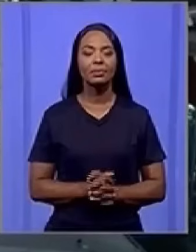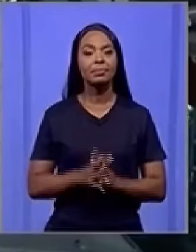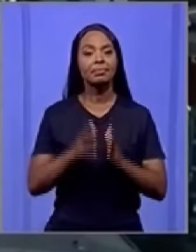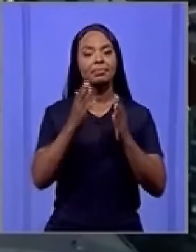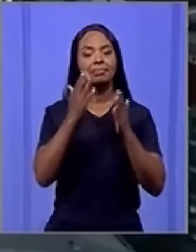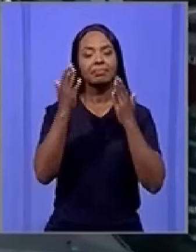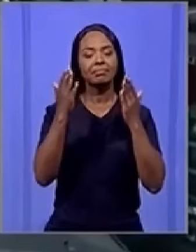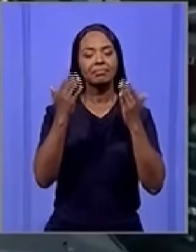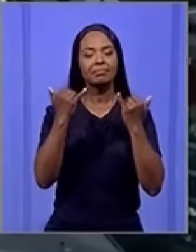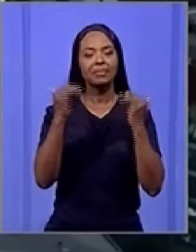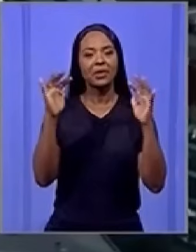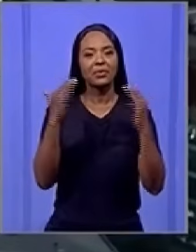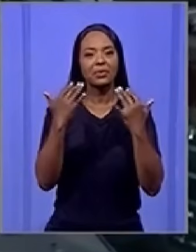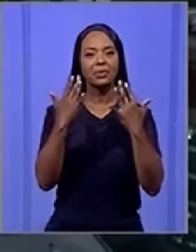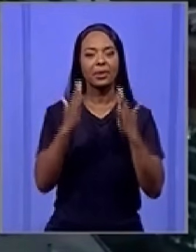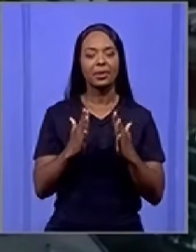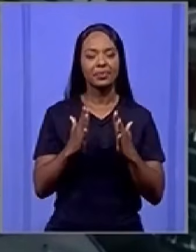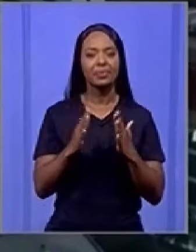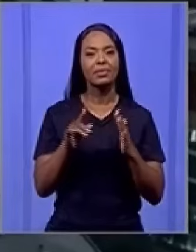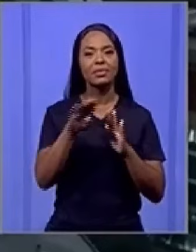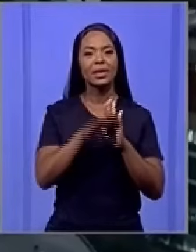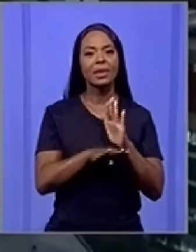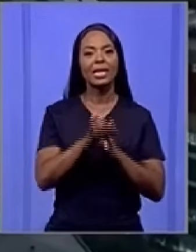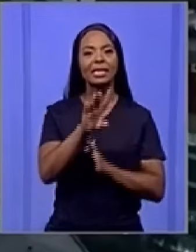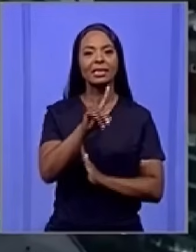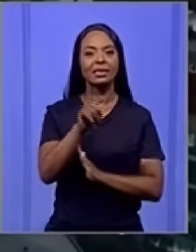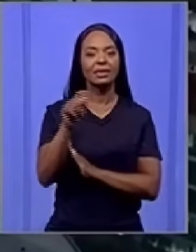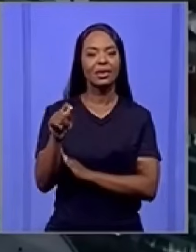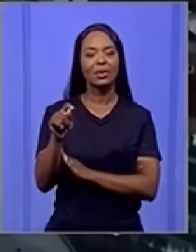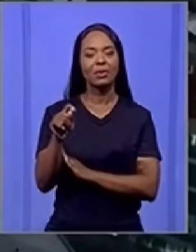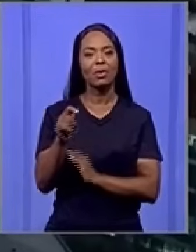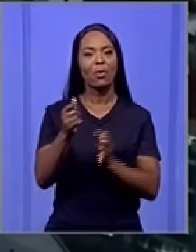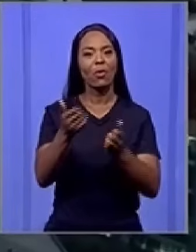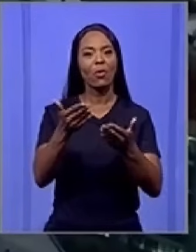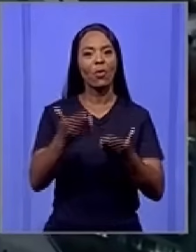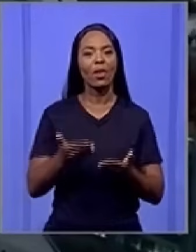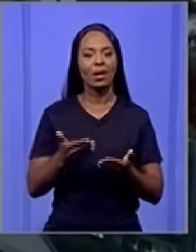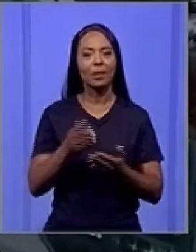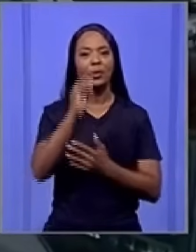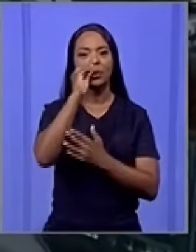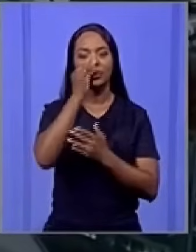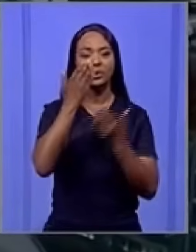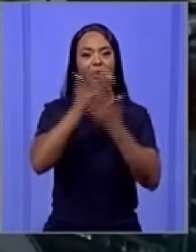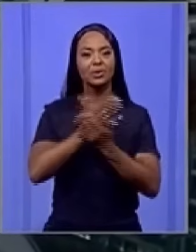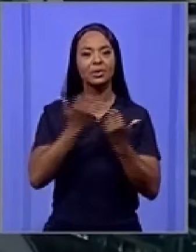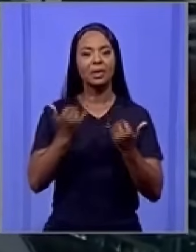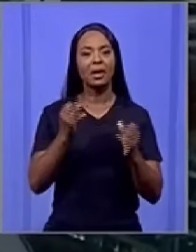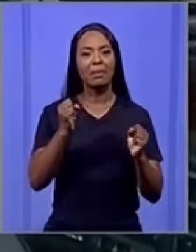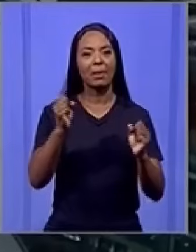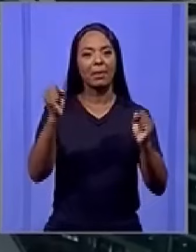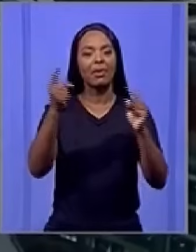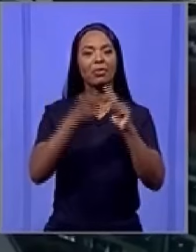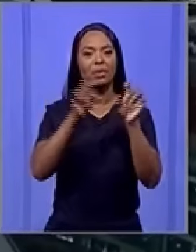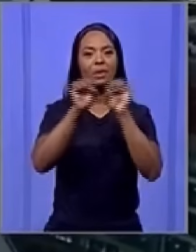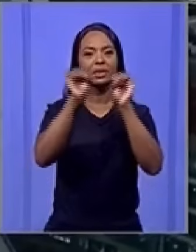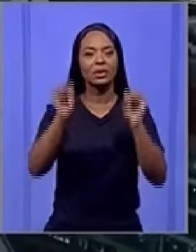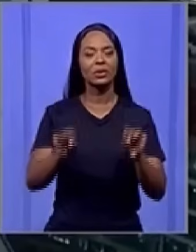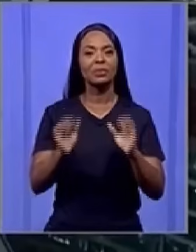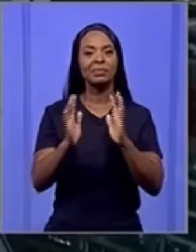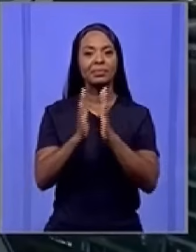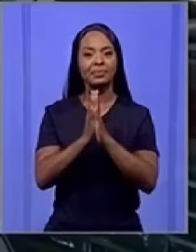Babogedi ba rena le ba kanala ya DTT re alamogela ditabeng tša bošegombjo re lesolela tšona go tšwa Studio 10